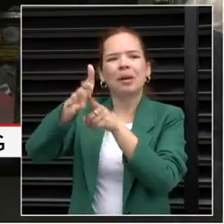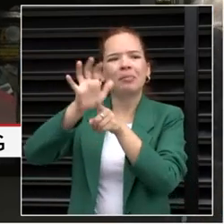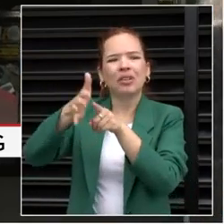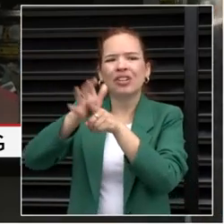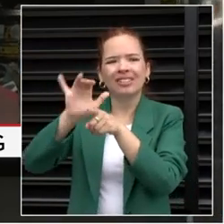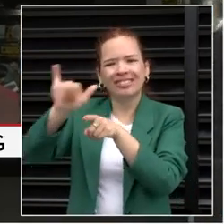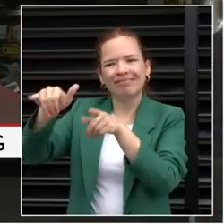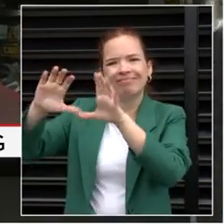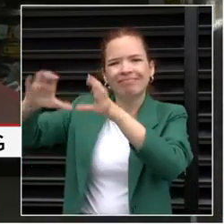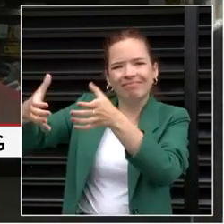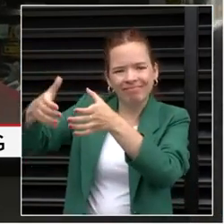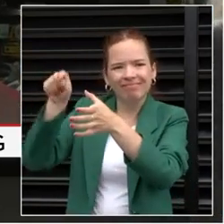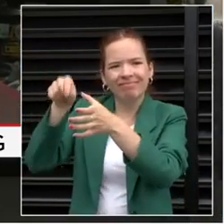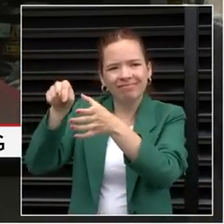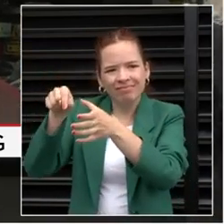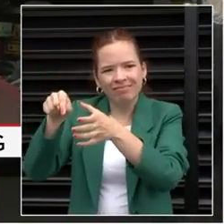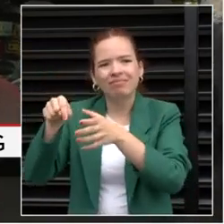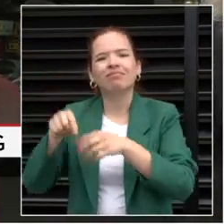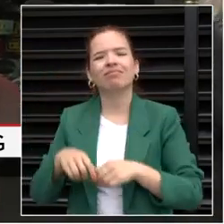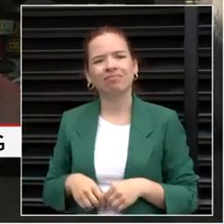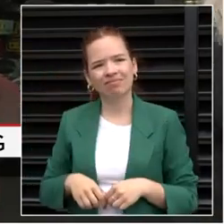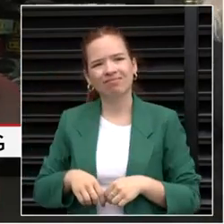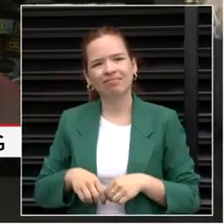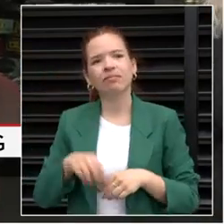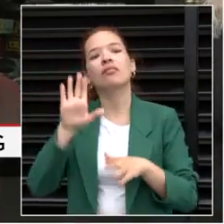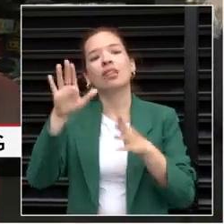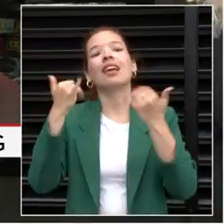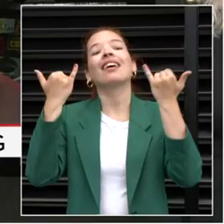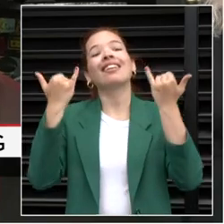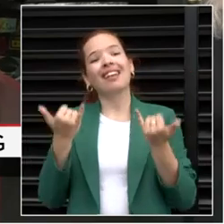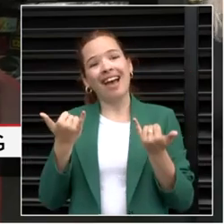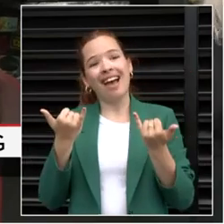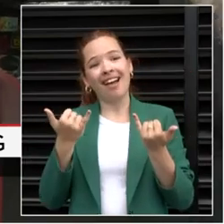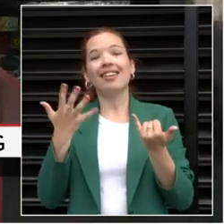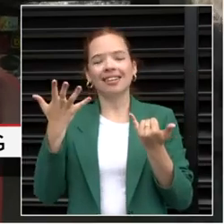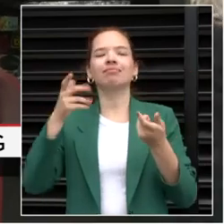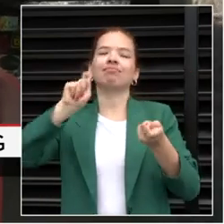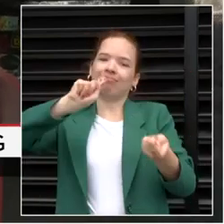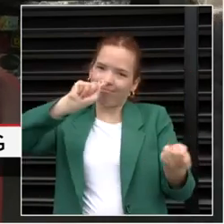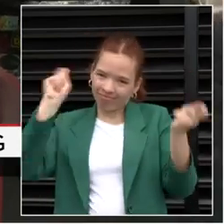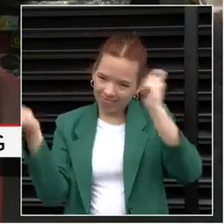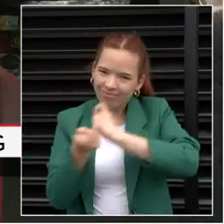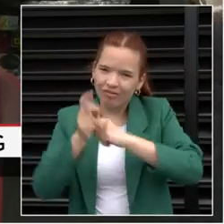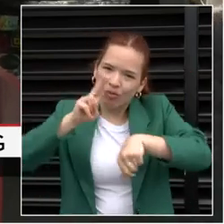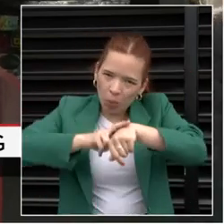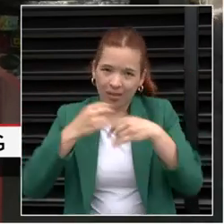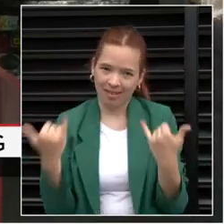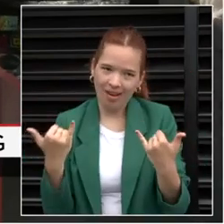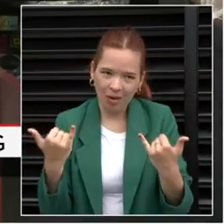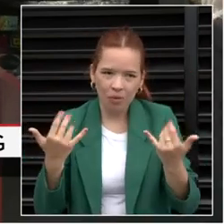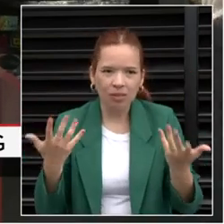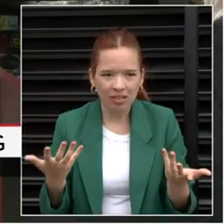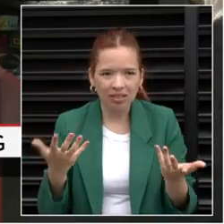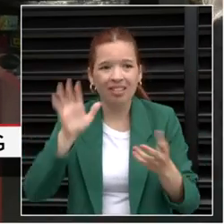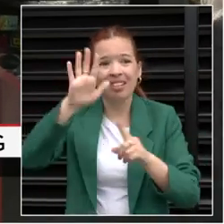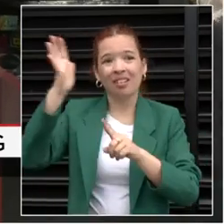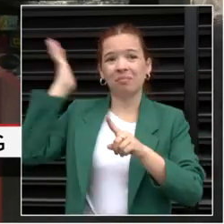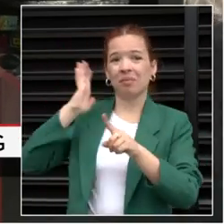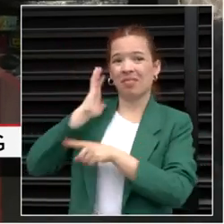back then, alternative was like stuff you didn't know. So the people that went to the 930